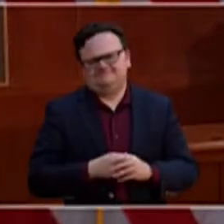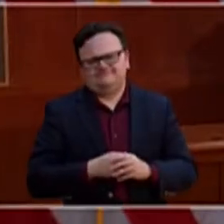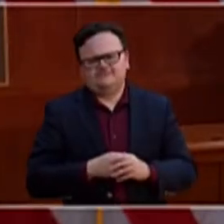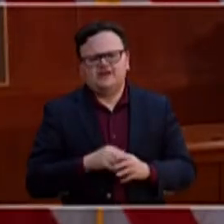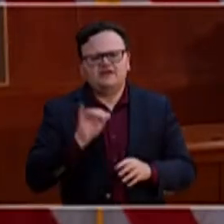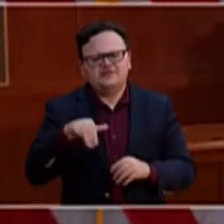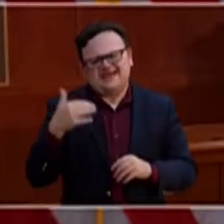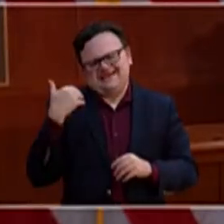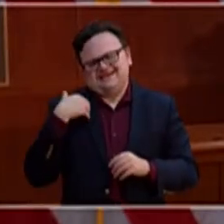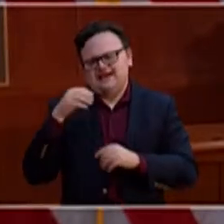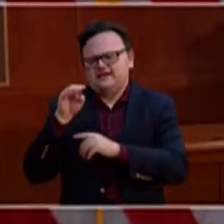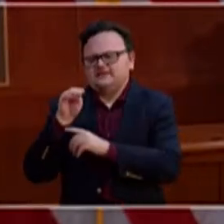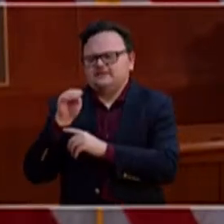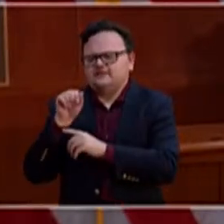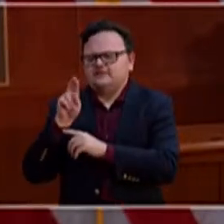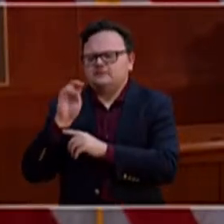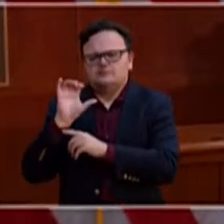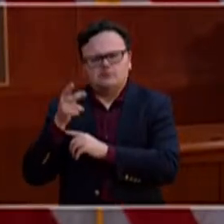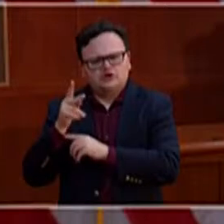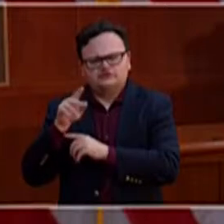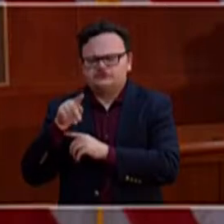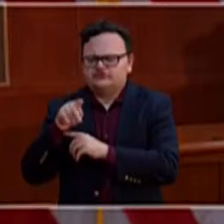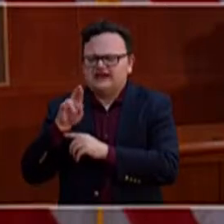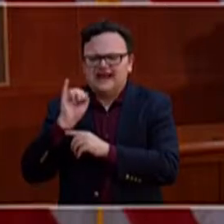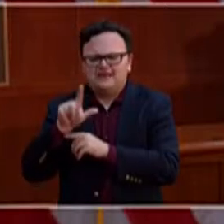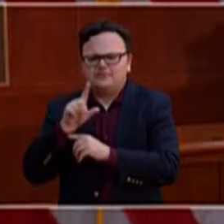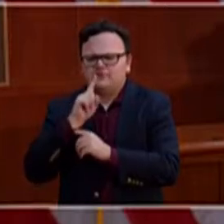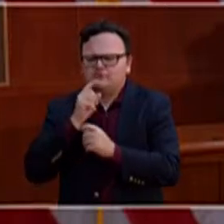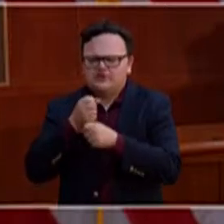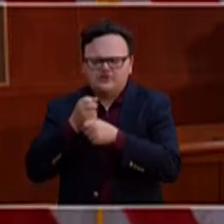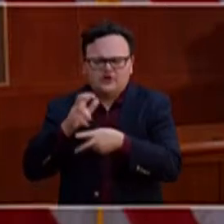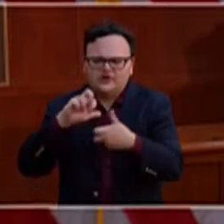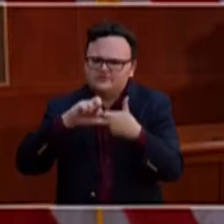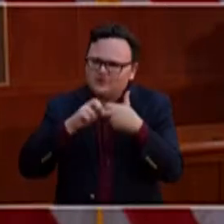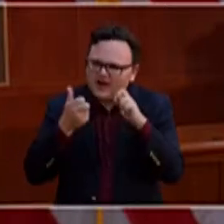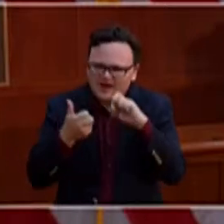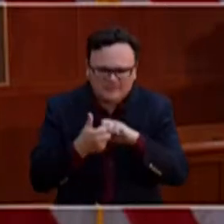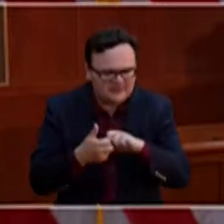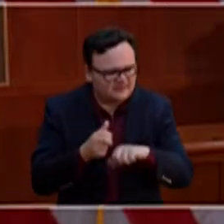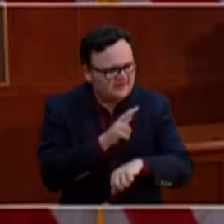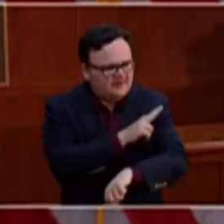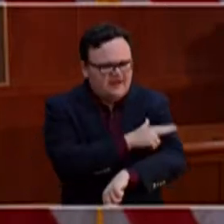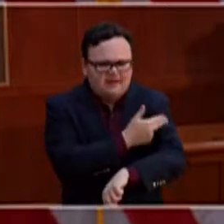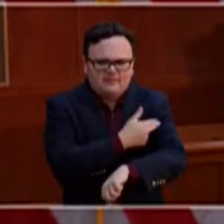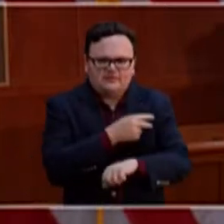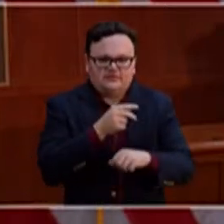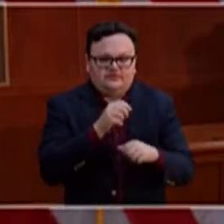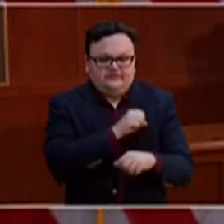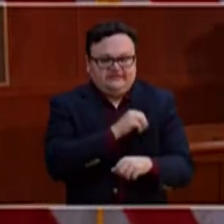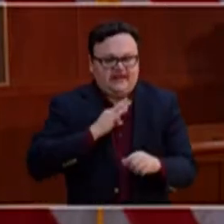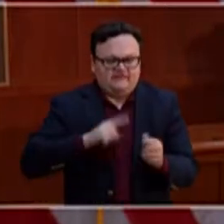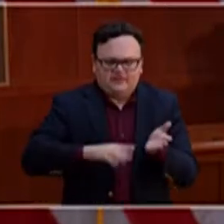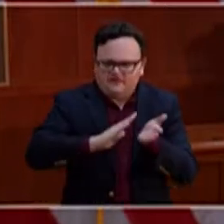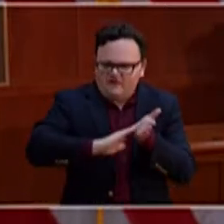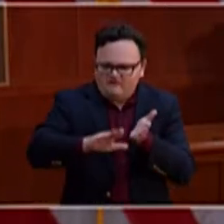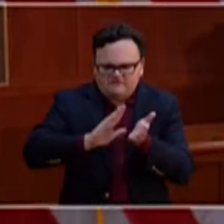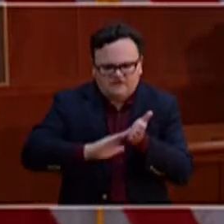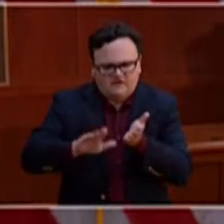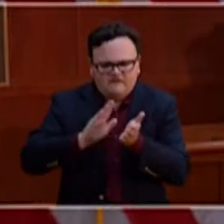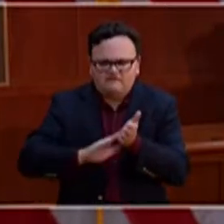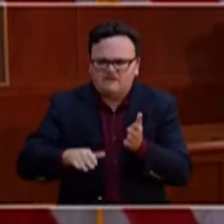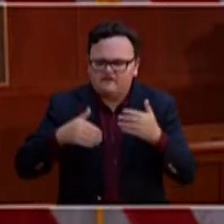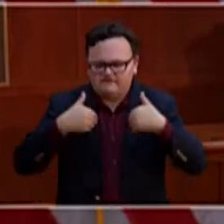But I think if we look back at that, it caused a lot of hospitals to have to shed staff. There were a lot of hospitals that were